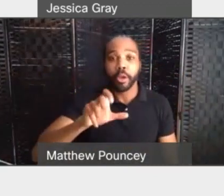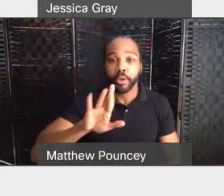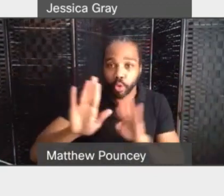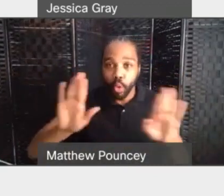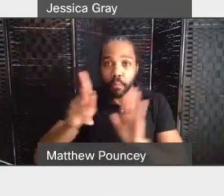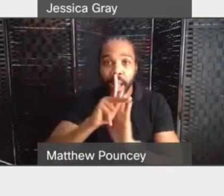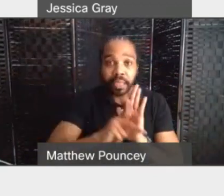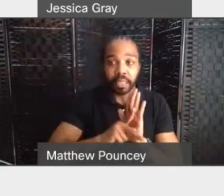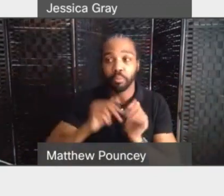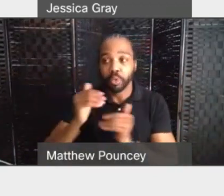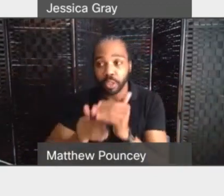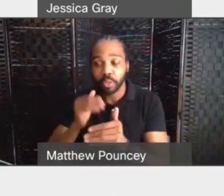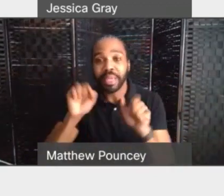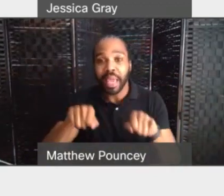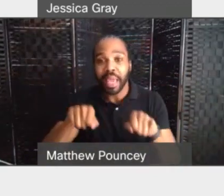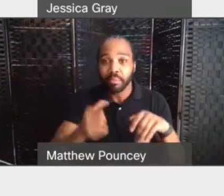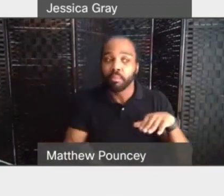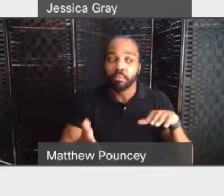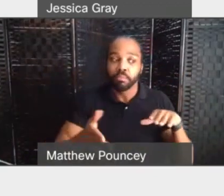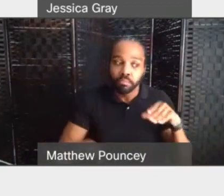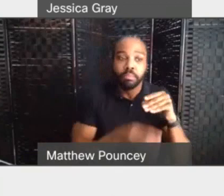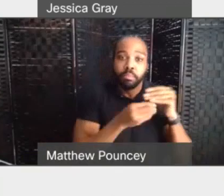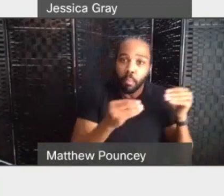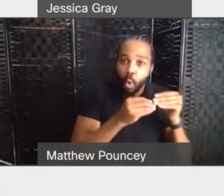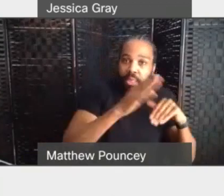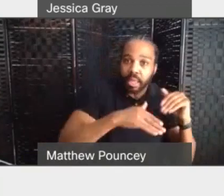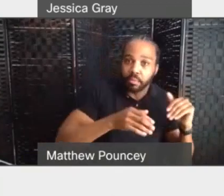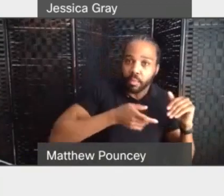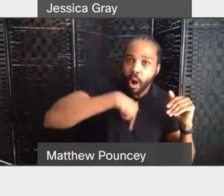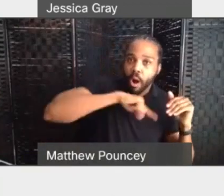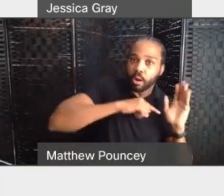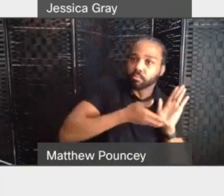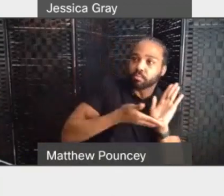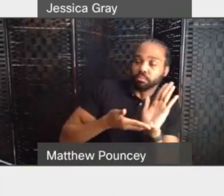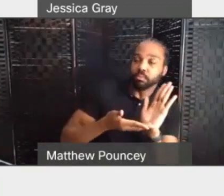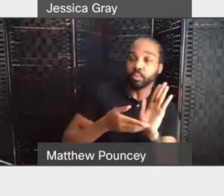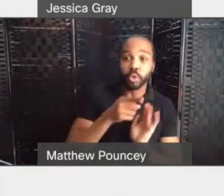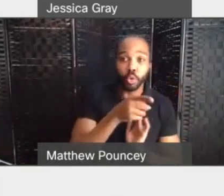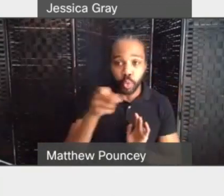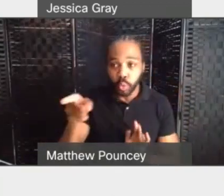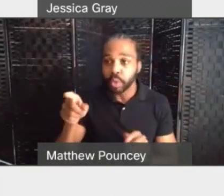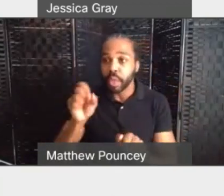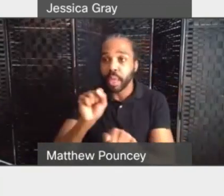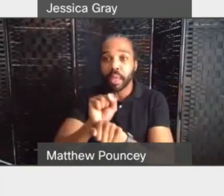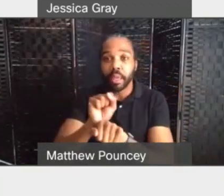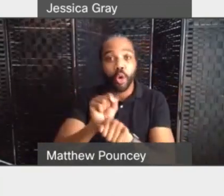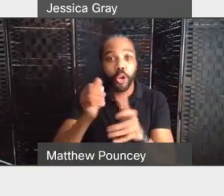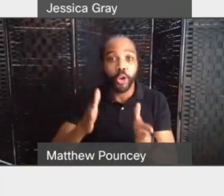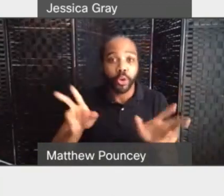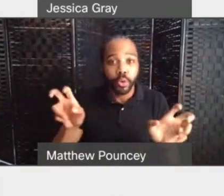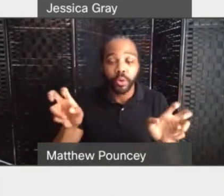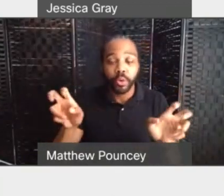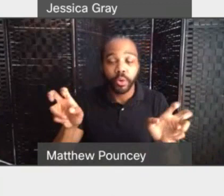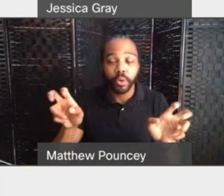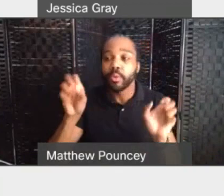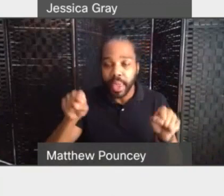more stringent than that guidance document. So as an employer, you can require additional